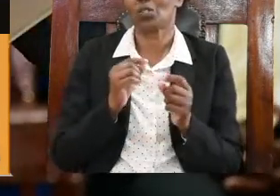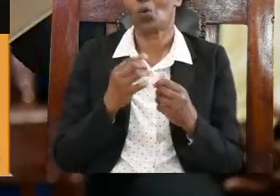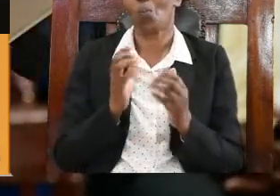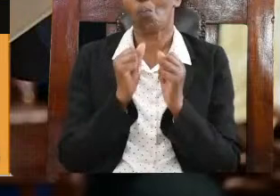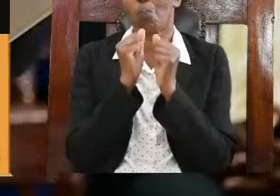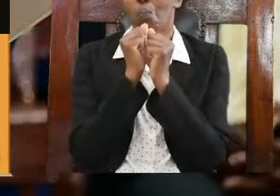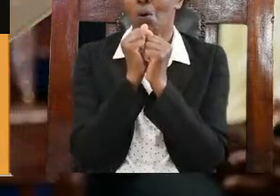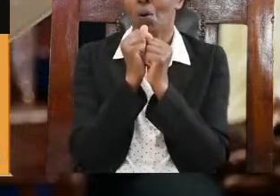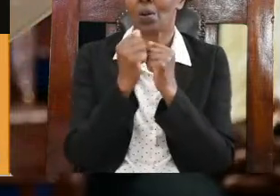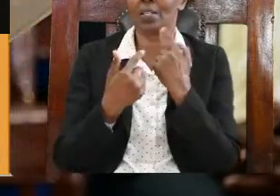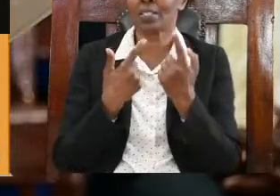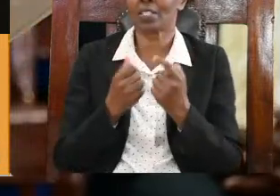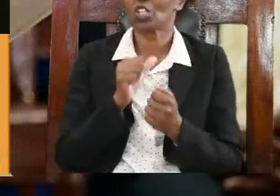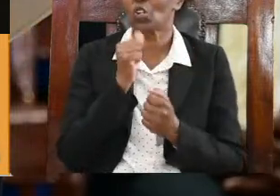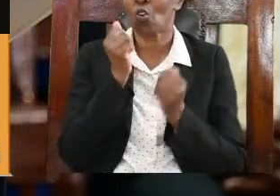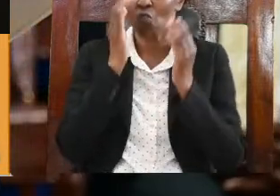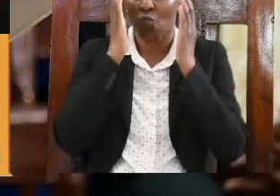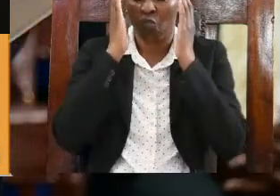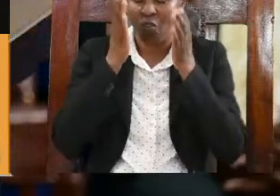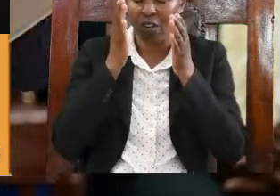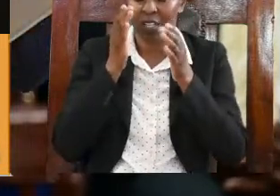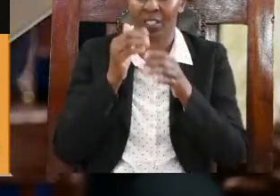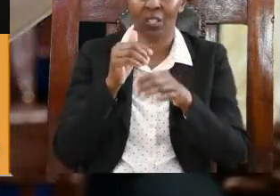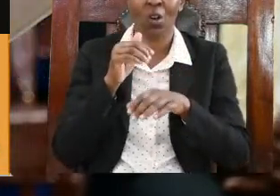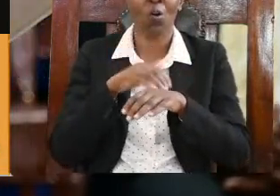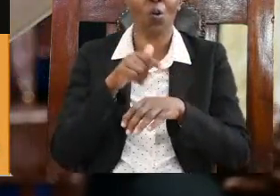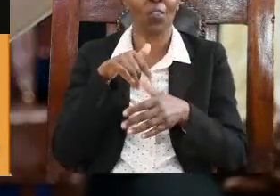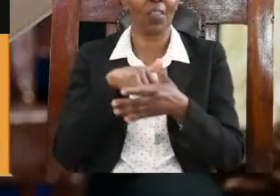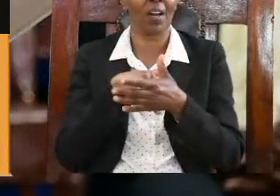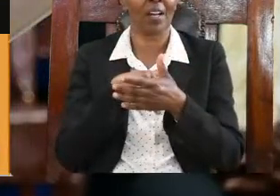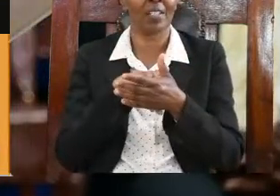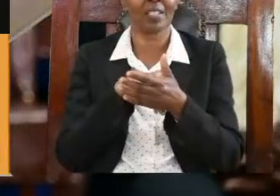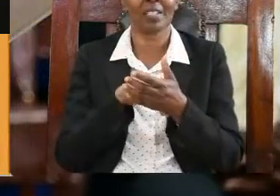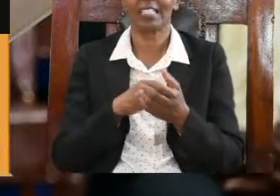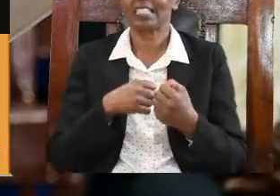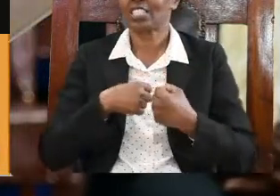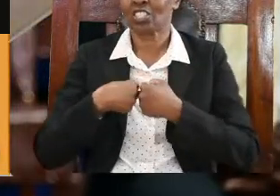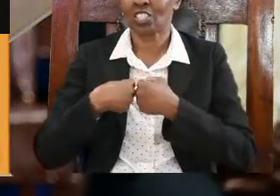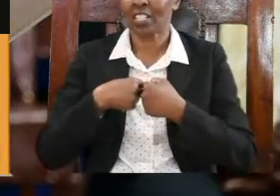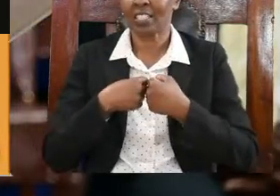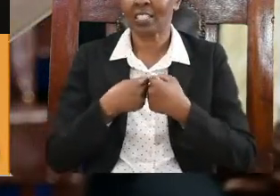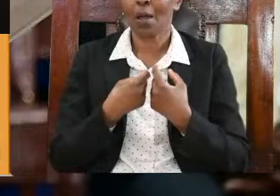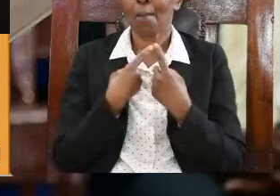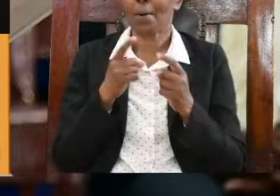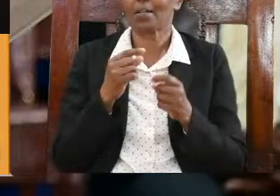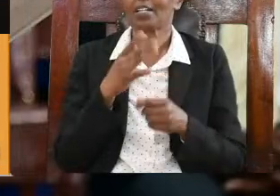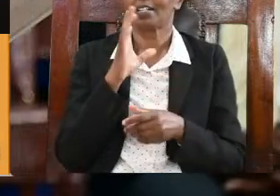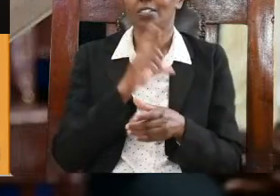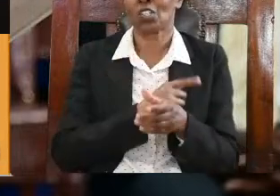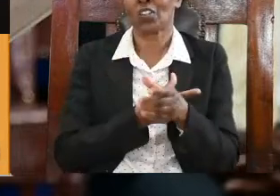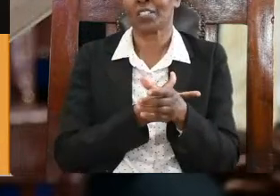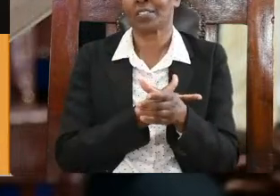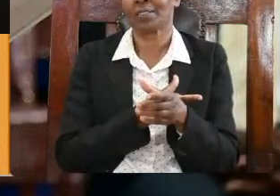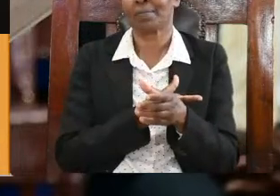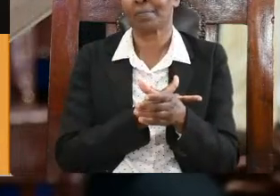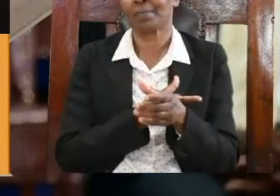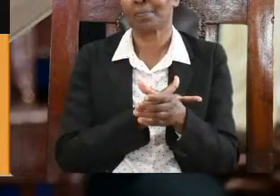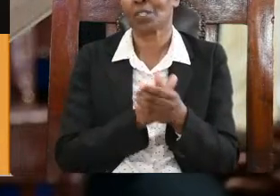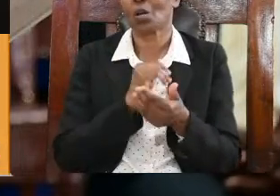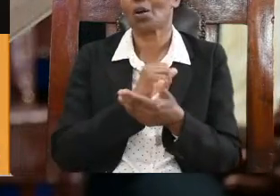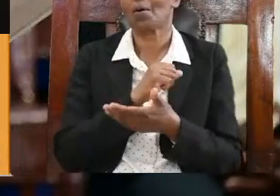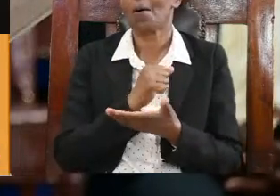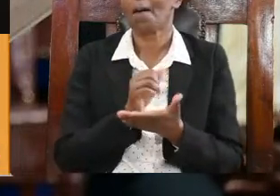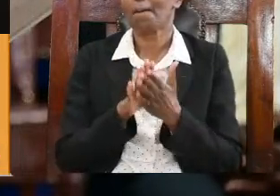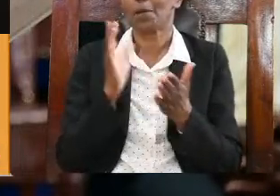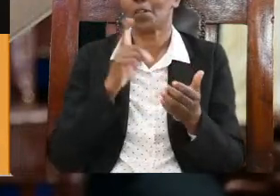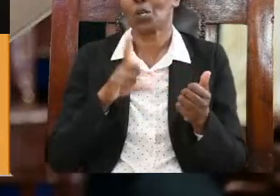that do not focus on that weakness, but focus on the grace of God. Praise be to the